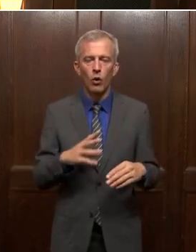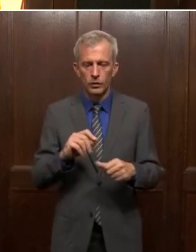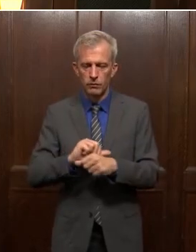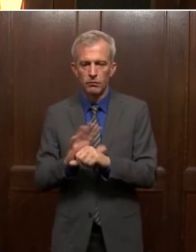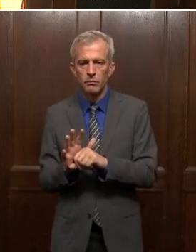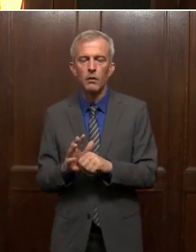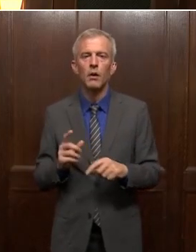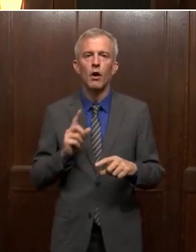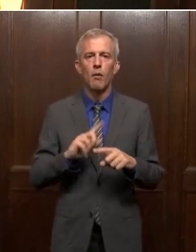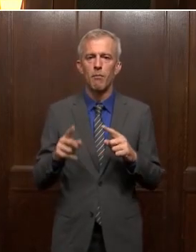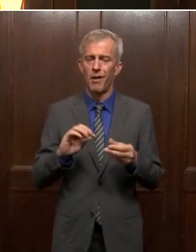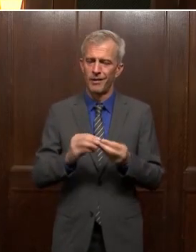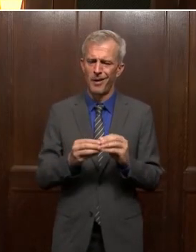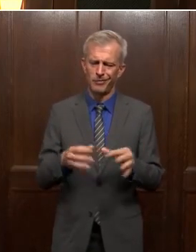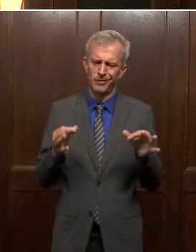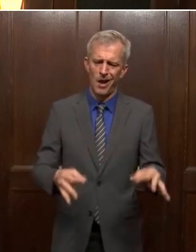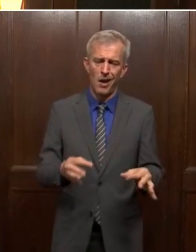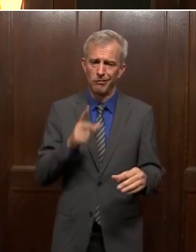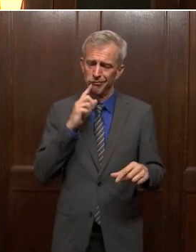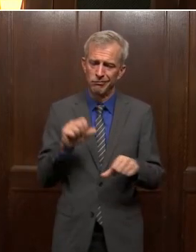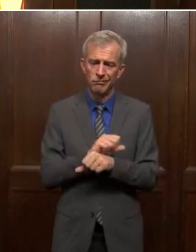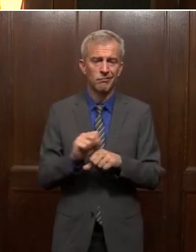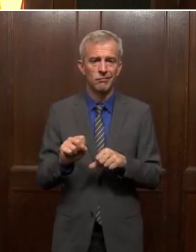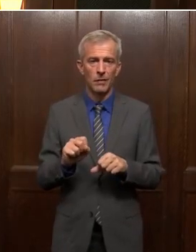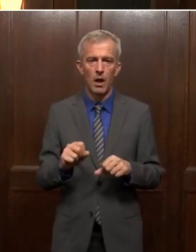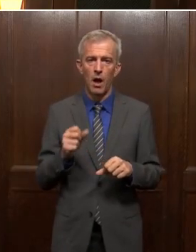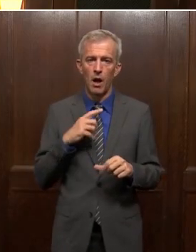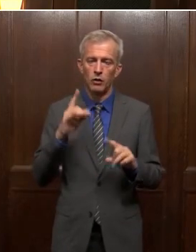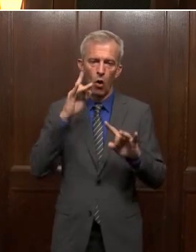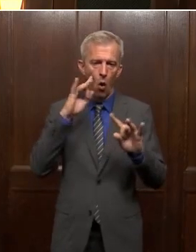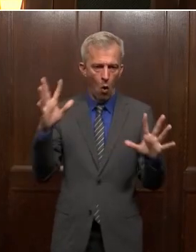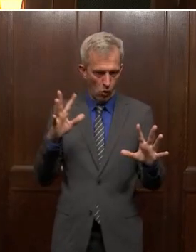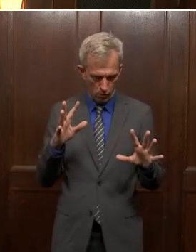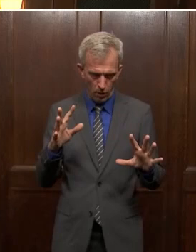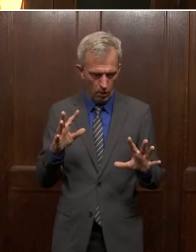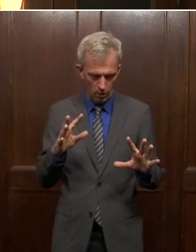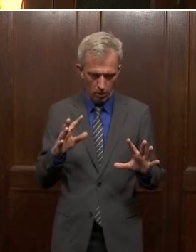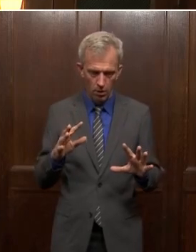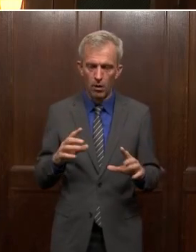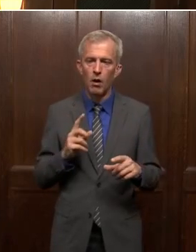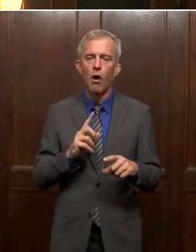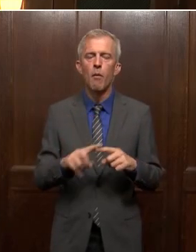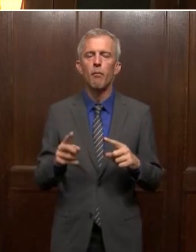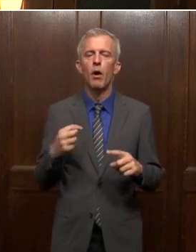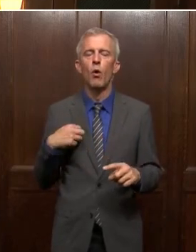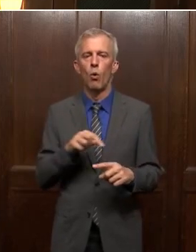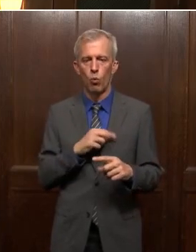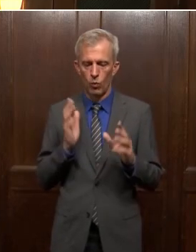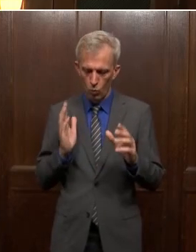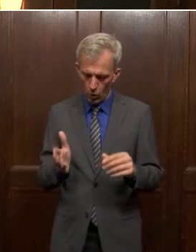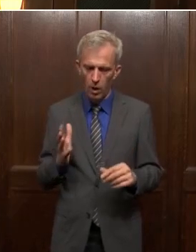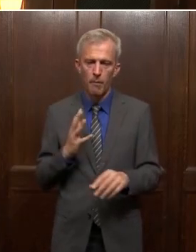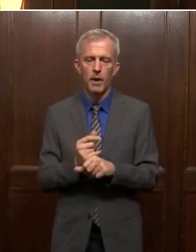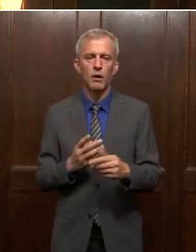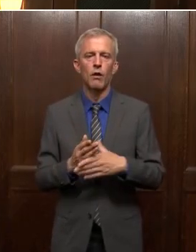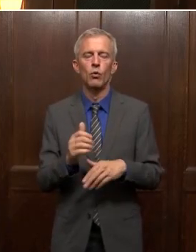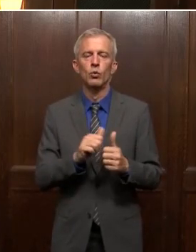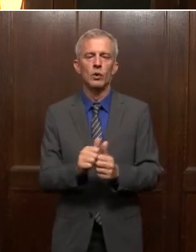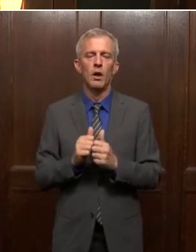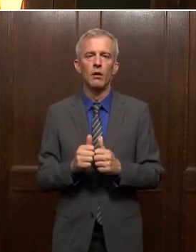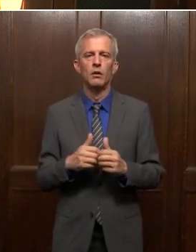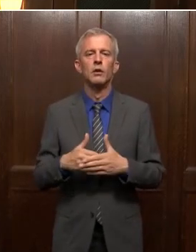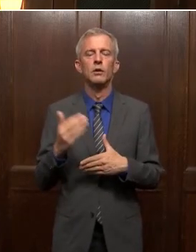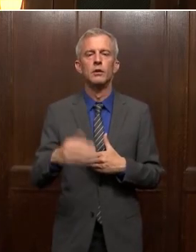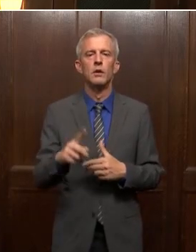are absolutely real. It is the brutal reality, but it is also one that I'm confident we will march through together. Next question,